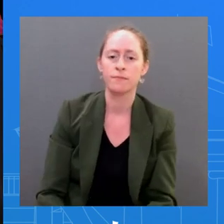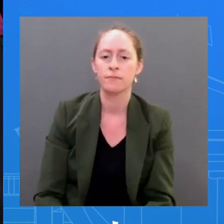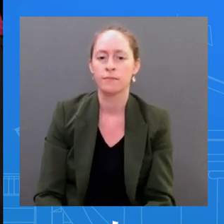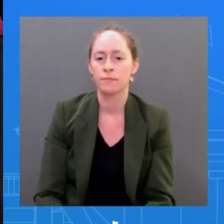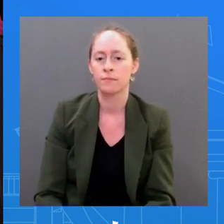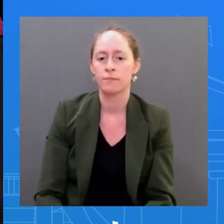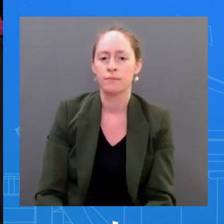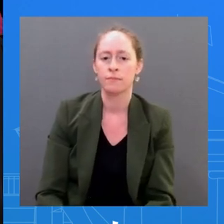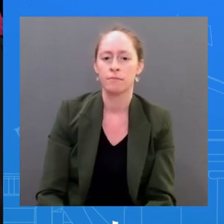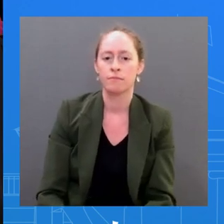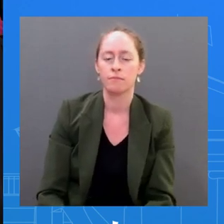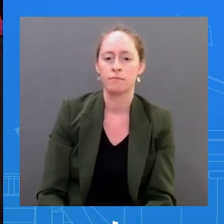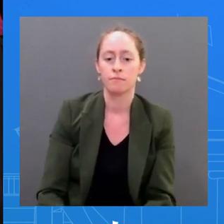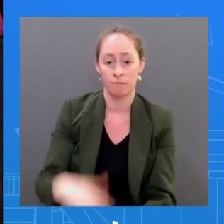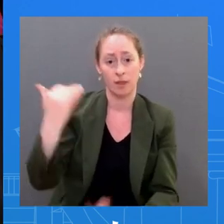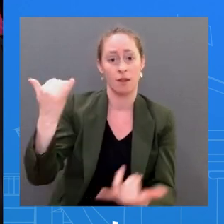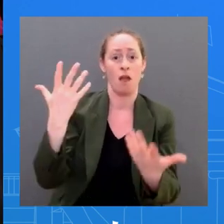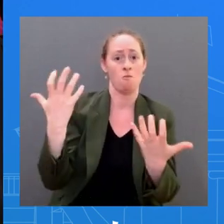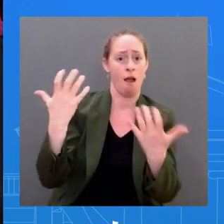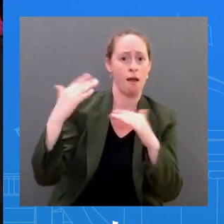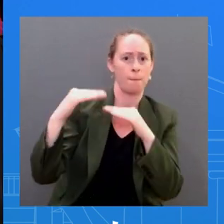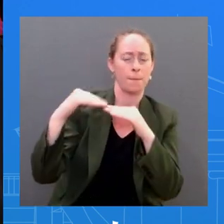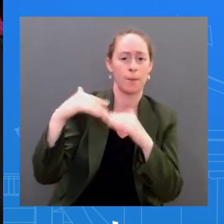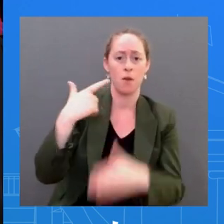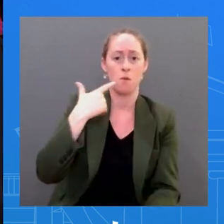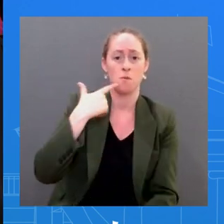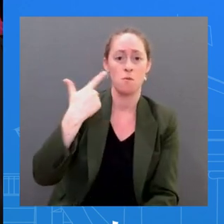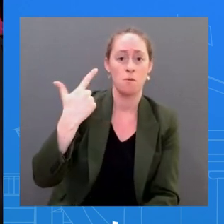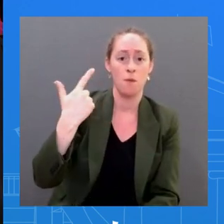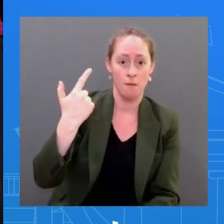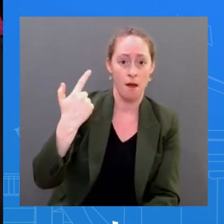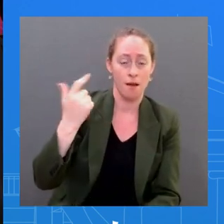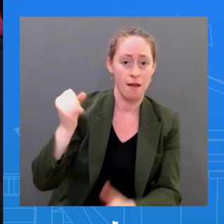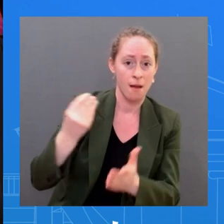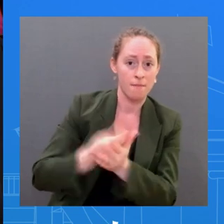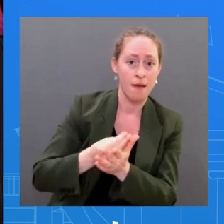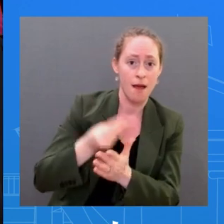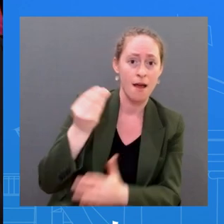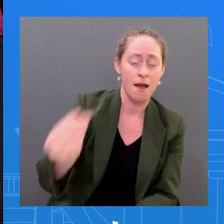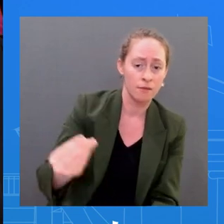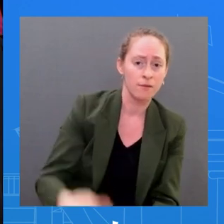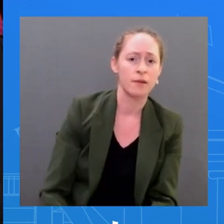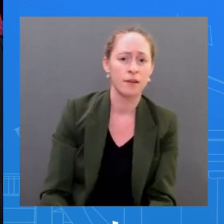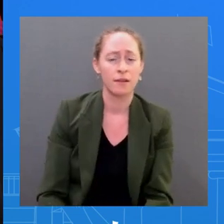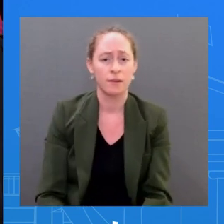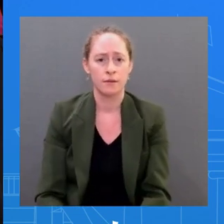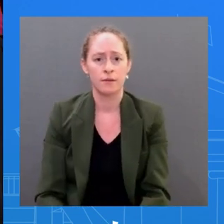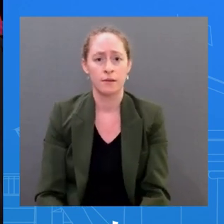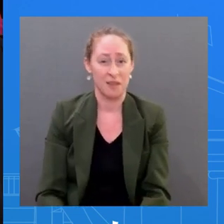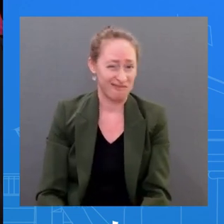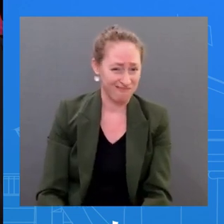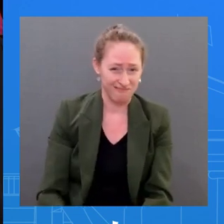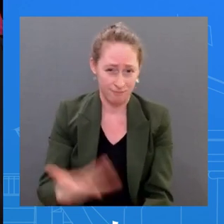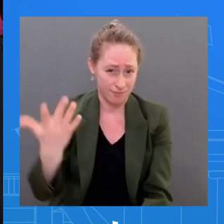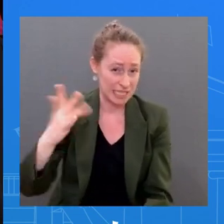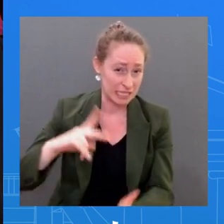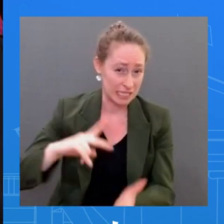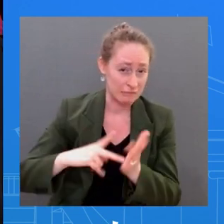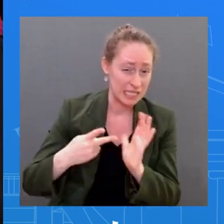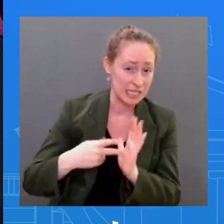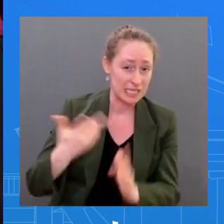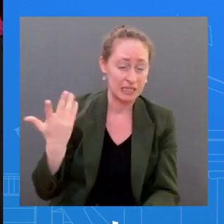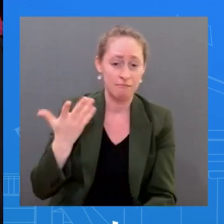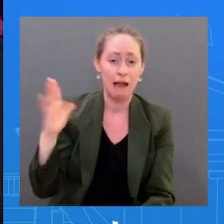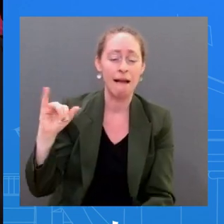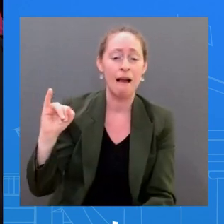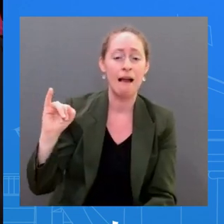records to more scrutiny is what comes of this, does the president believe that that is meaningful change? Is that satisfying? If that's what comes of this moment,